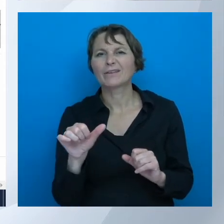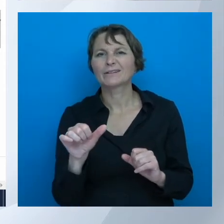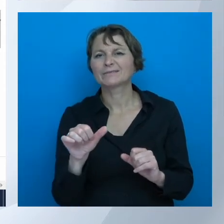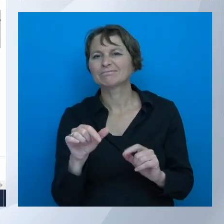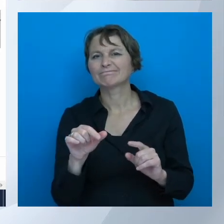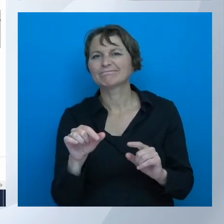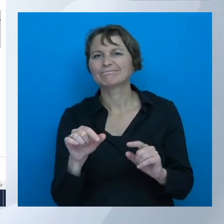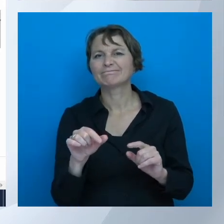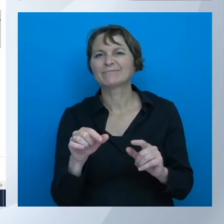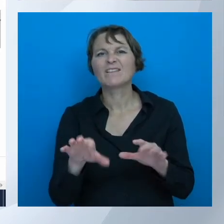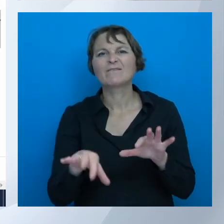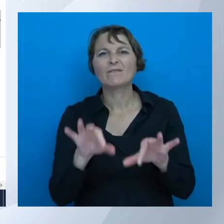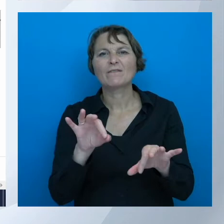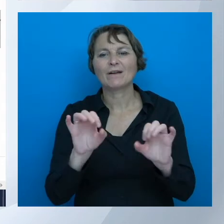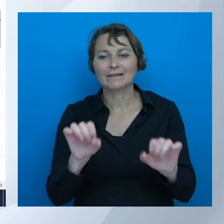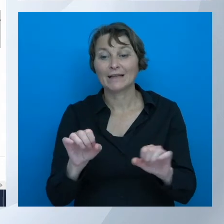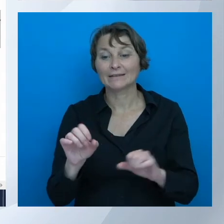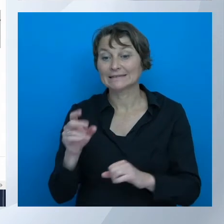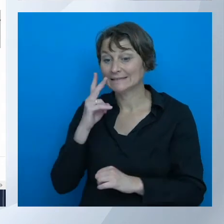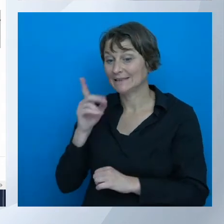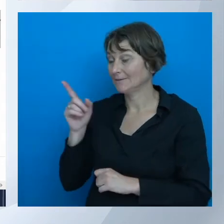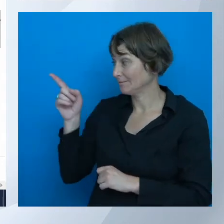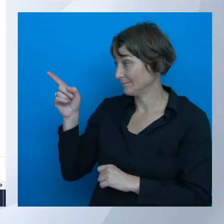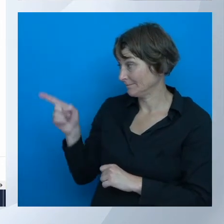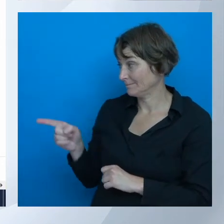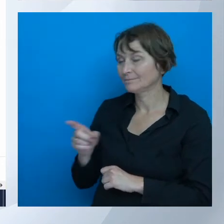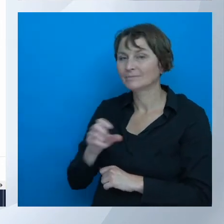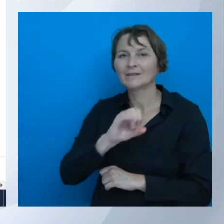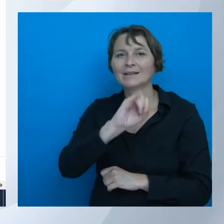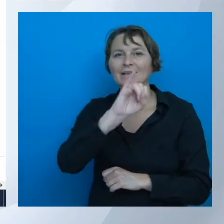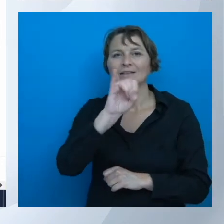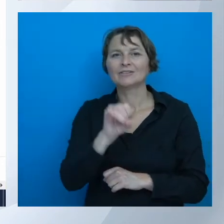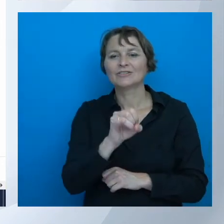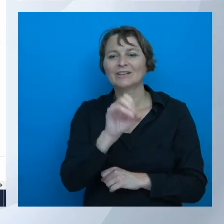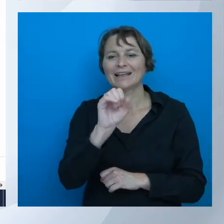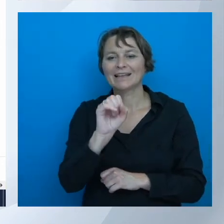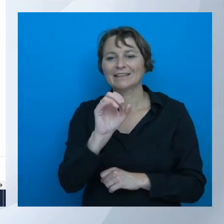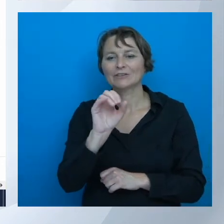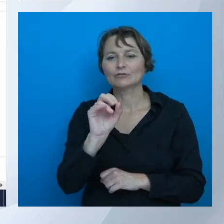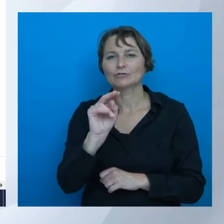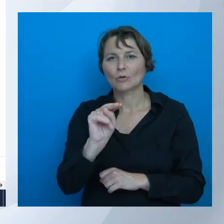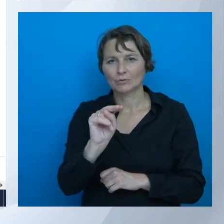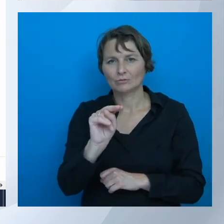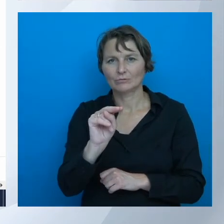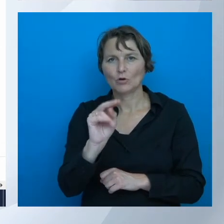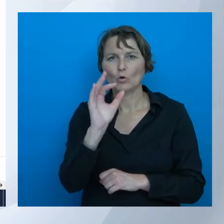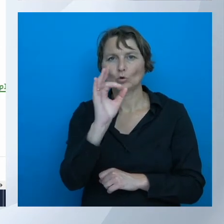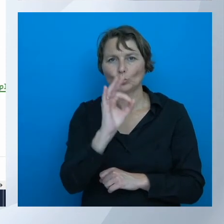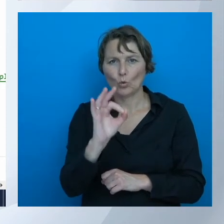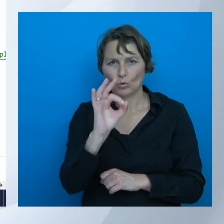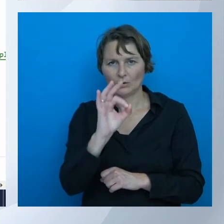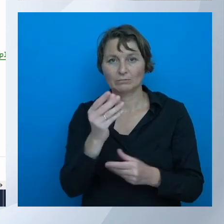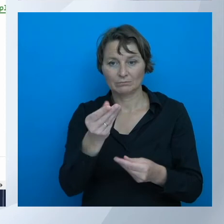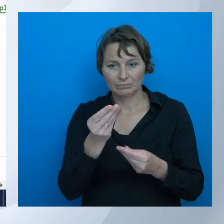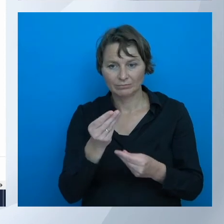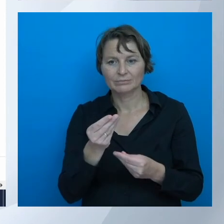you can see I do get a JSON token. I deserialize that from the get correct token. So if I go there,